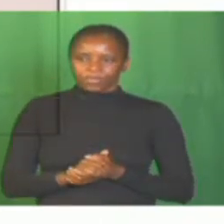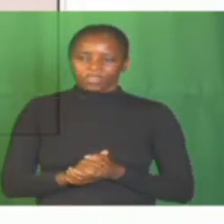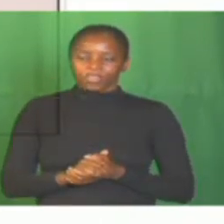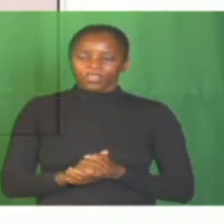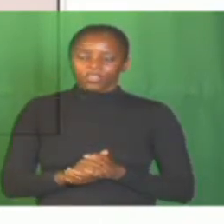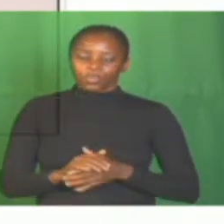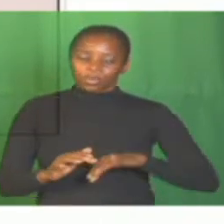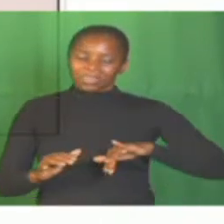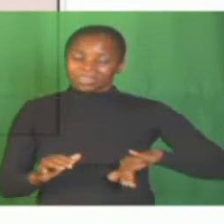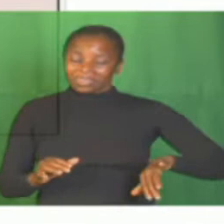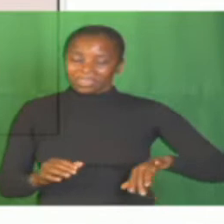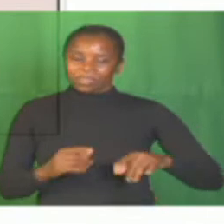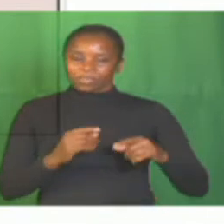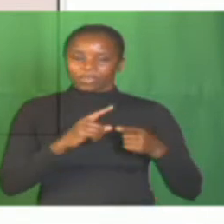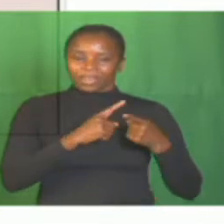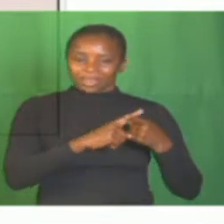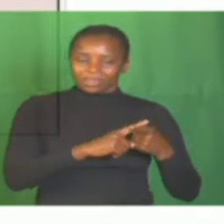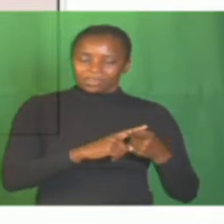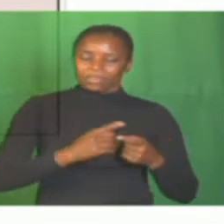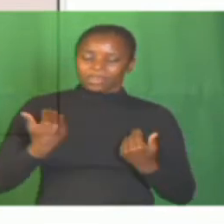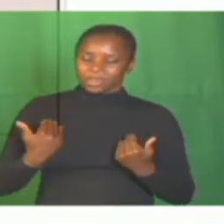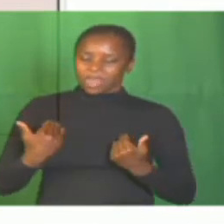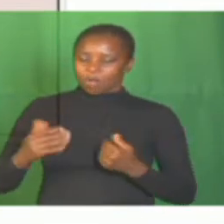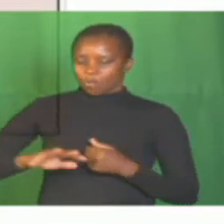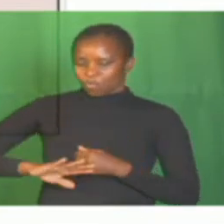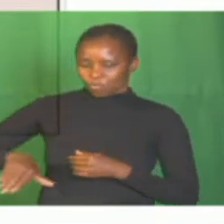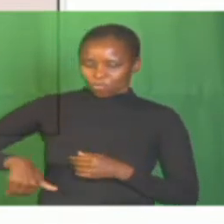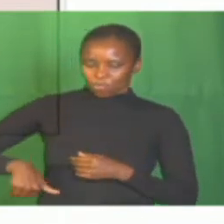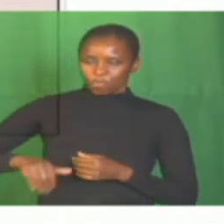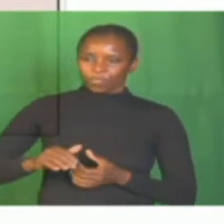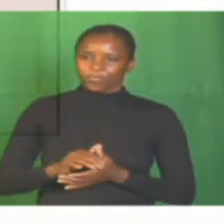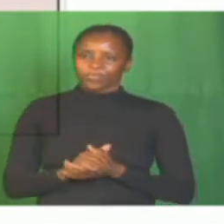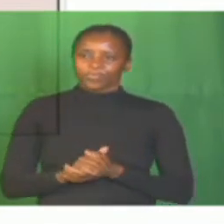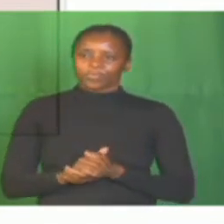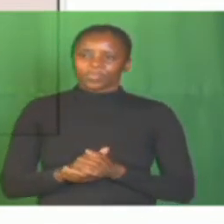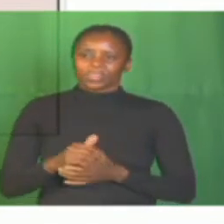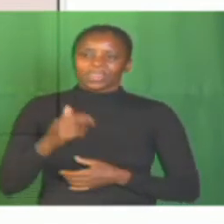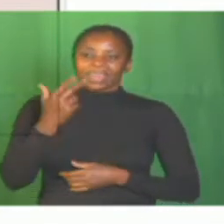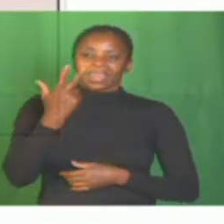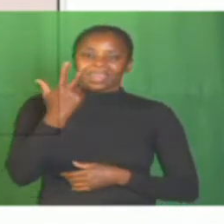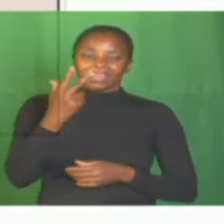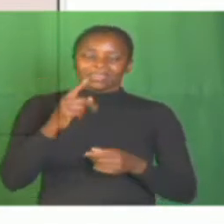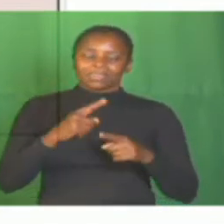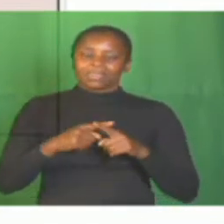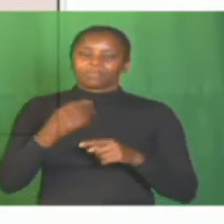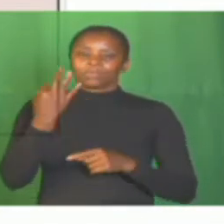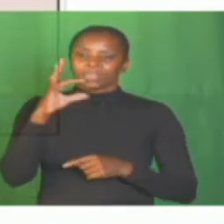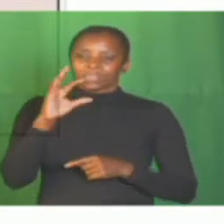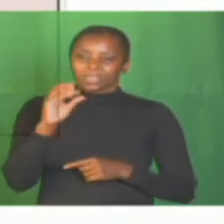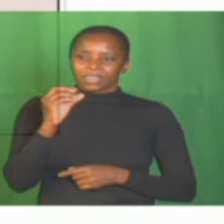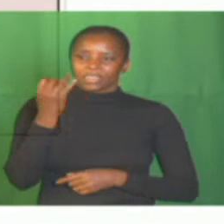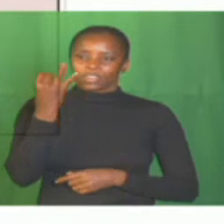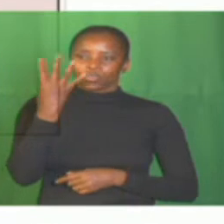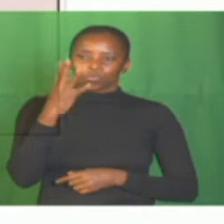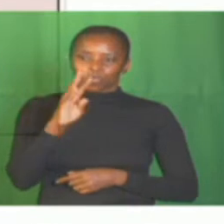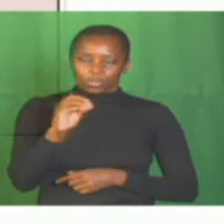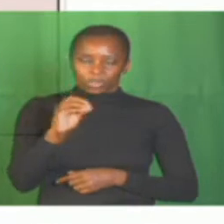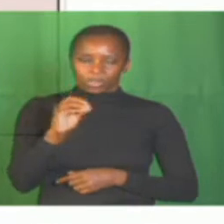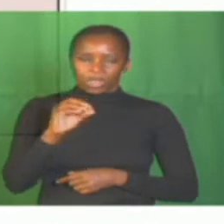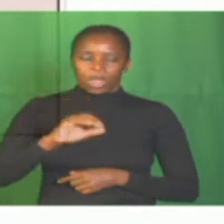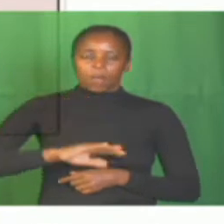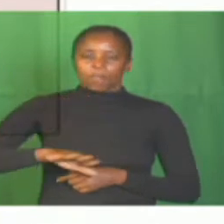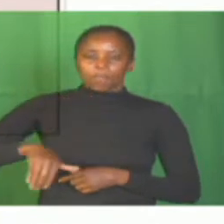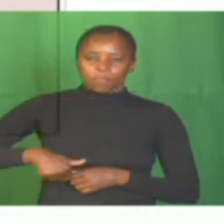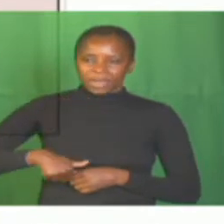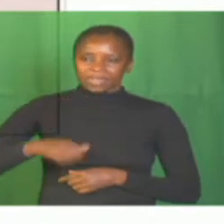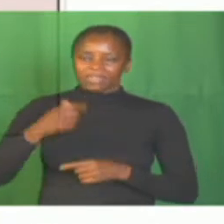side we were adding and the other side we were subtracting. 8 times 30 is 240 minus 24,